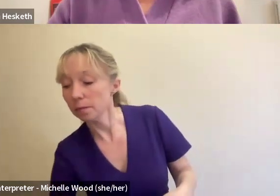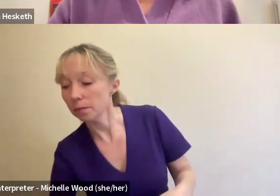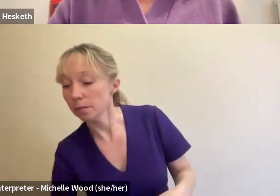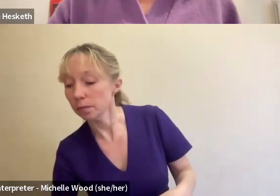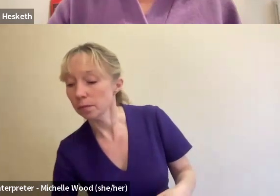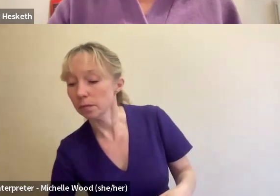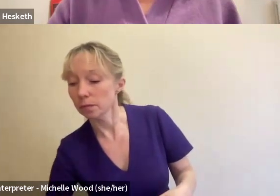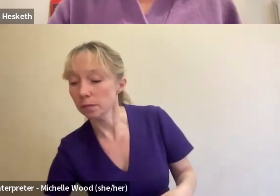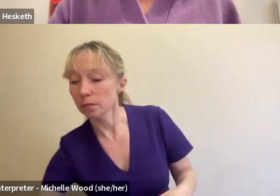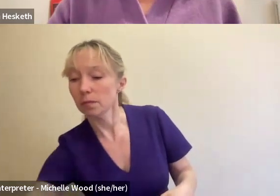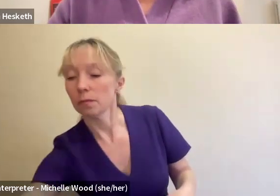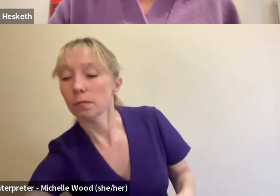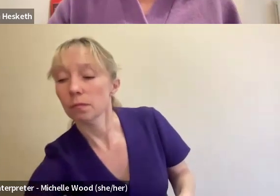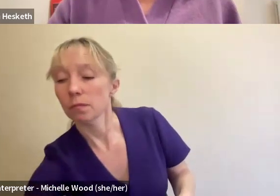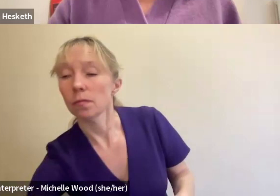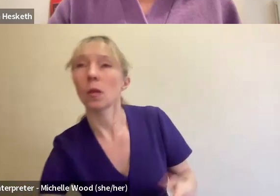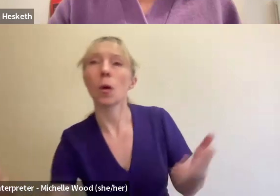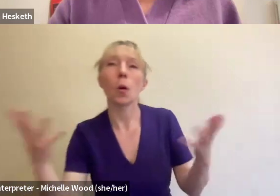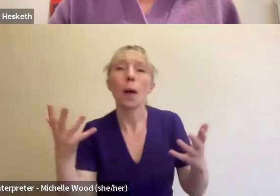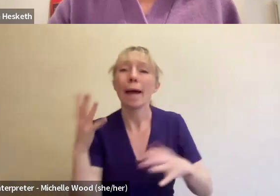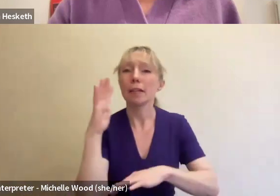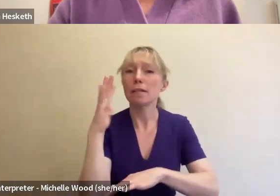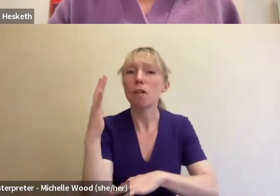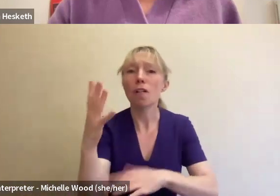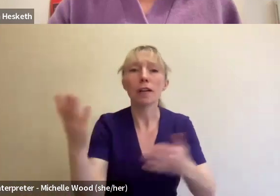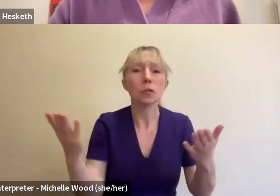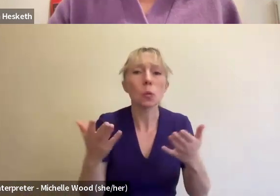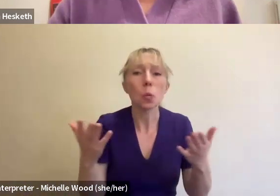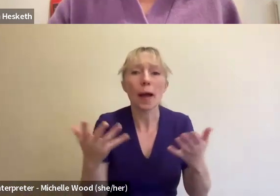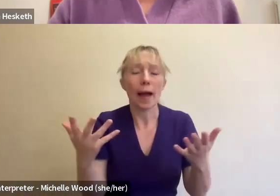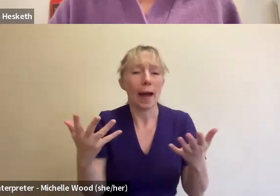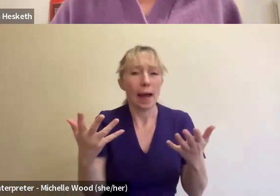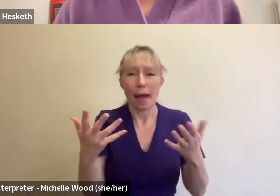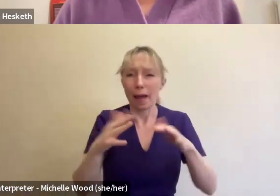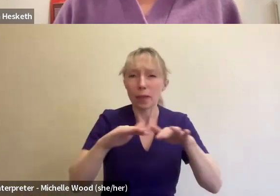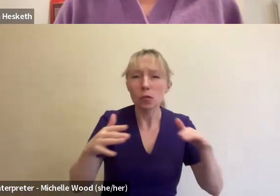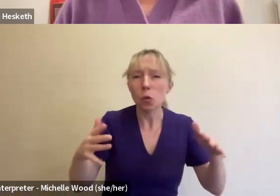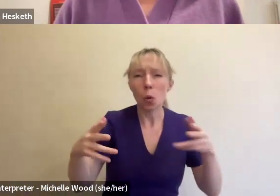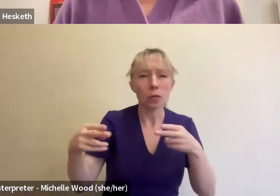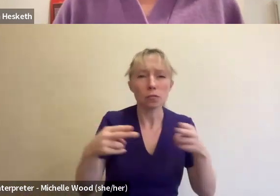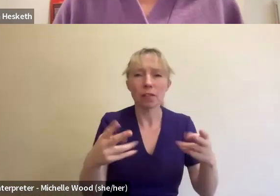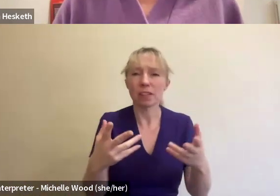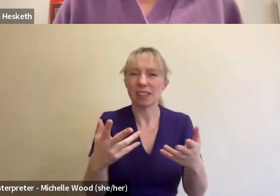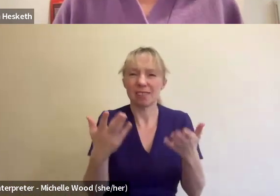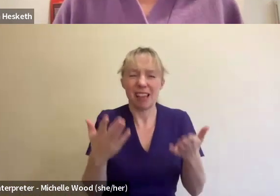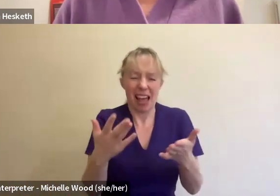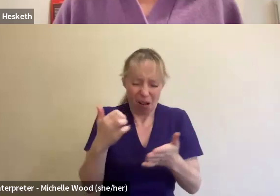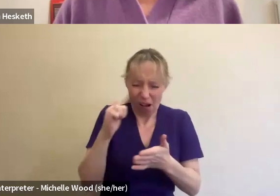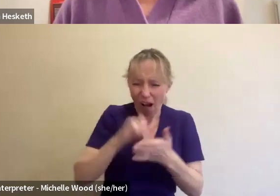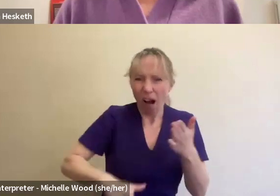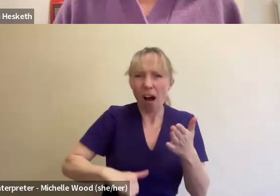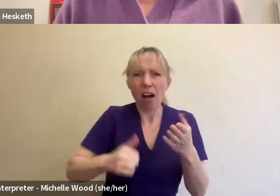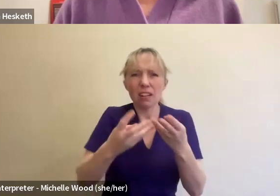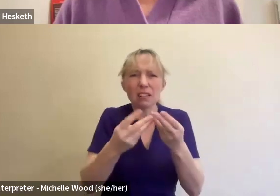shores? Where are the forests? Everything is reduced to barren hard soil and